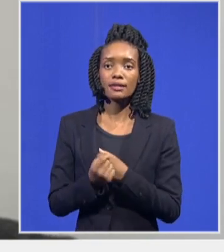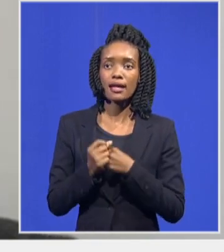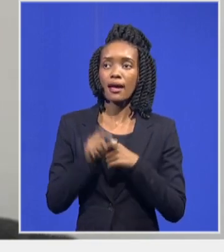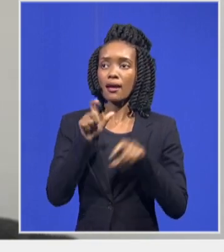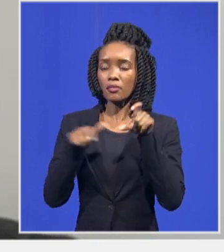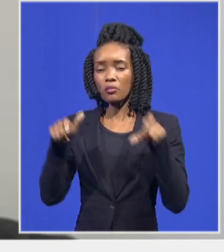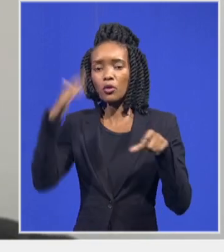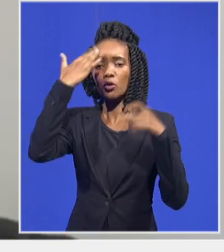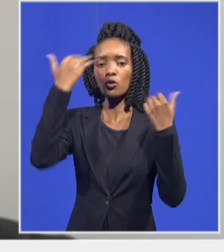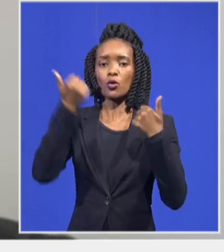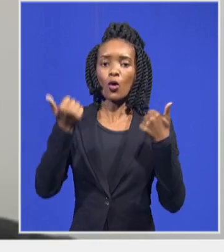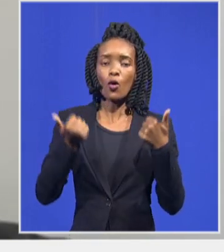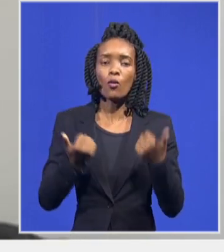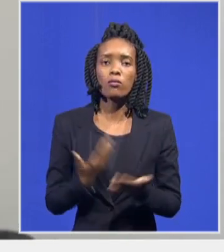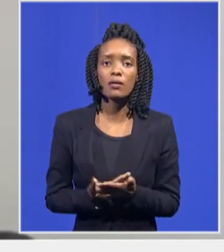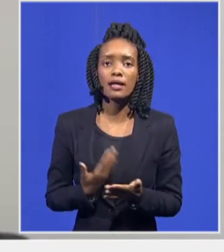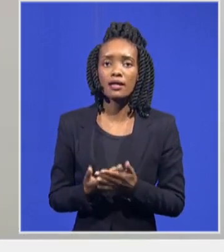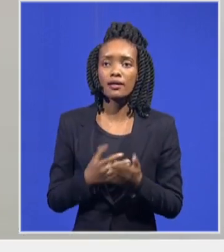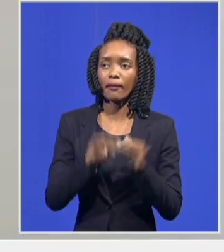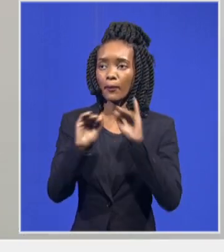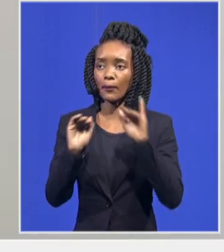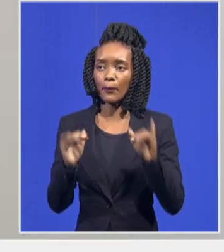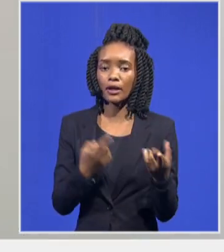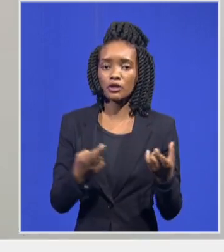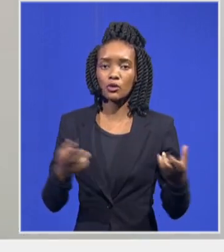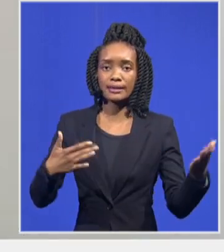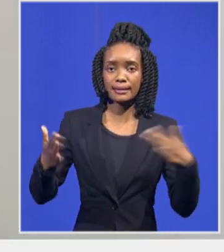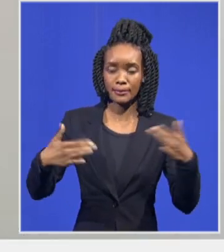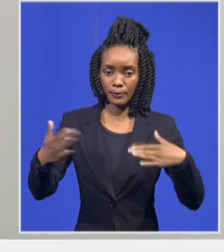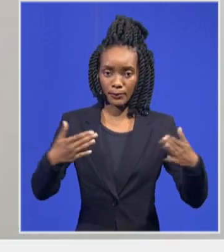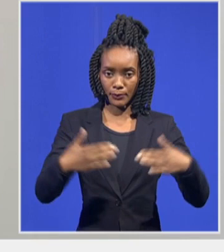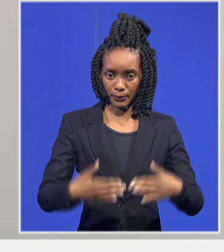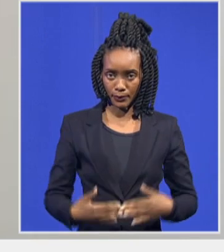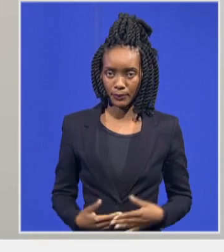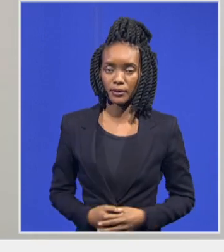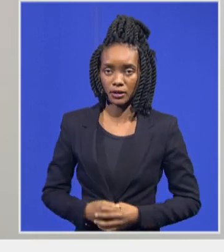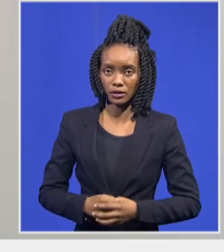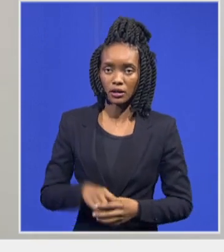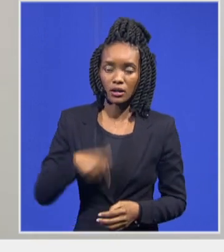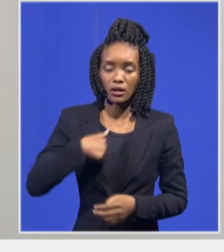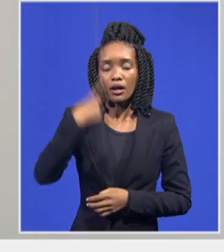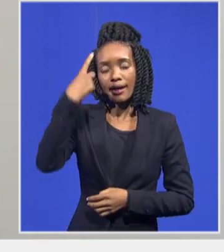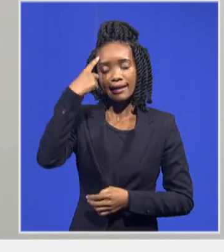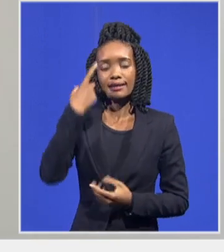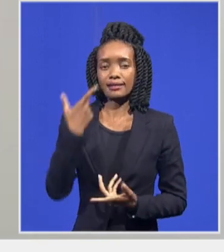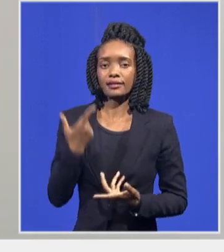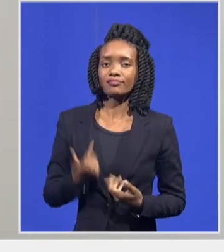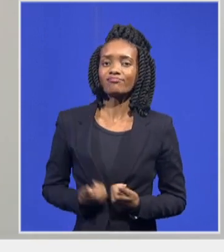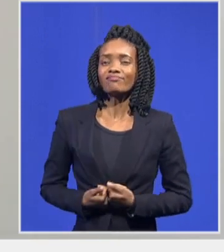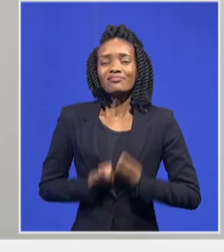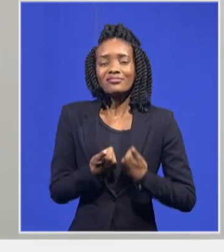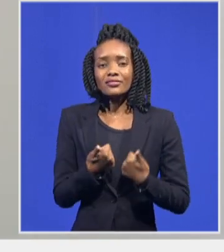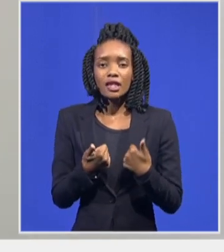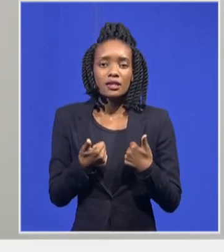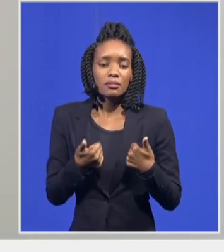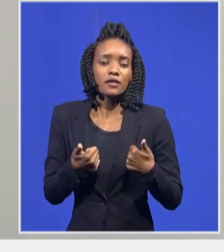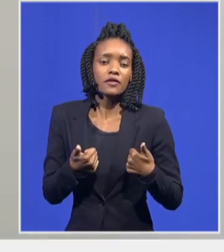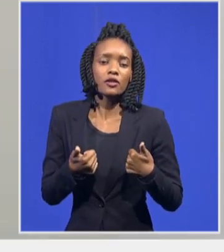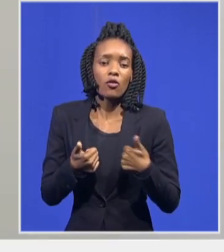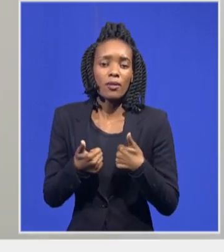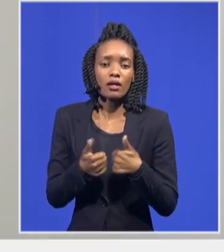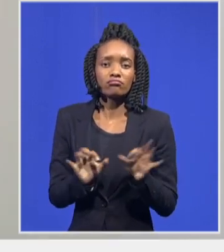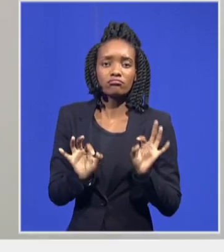the ability to mobilize resources for doing that. So I think this has been an absolutely phenomenal and